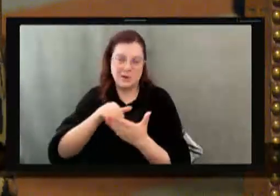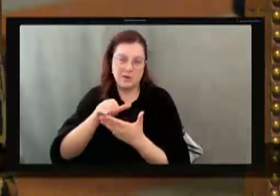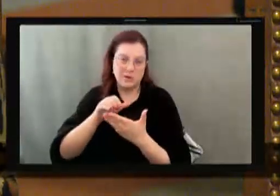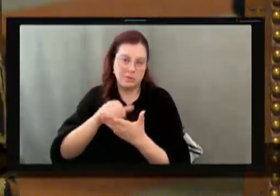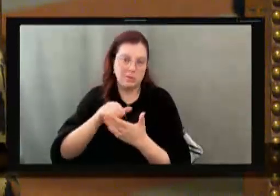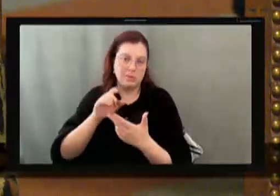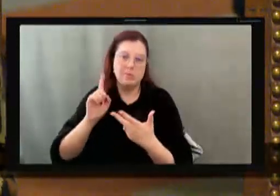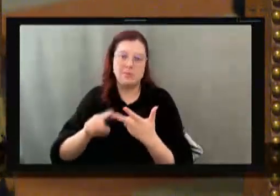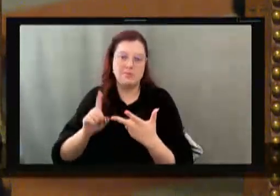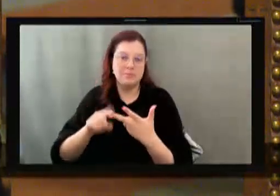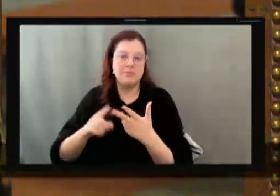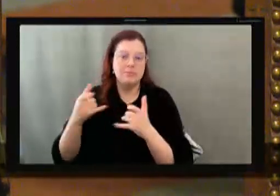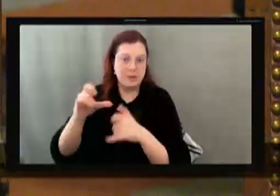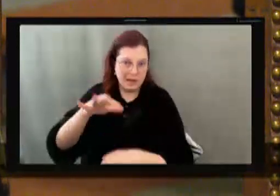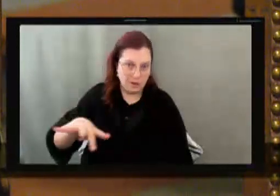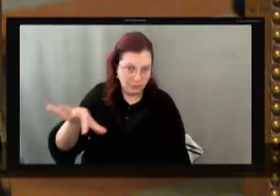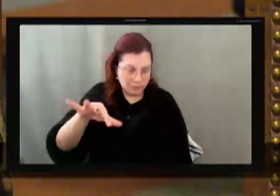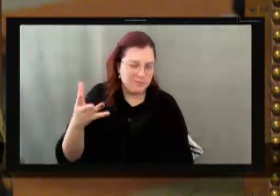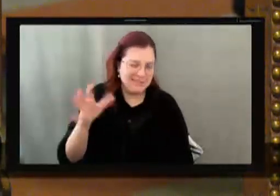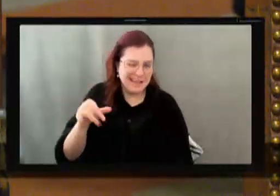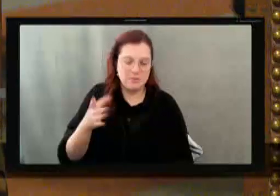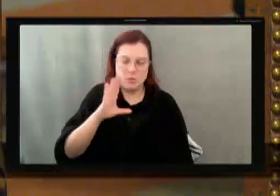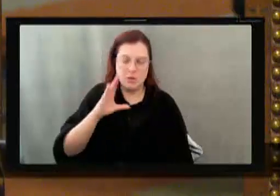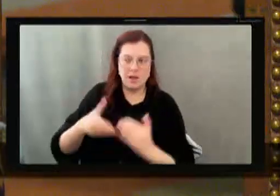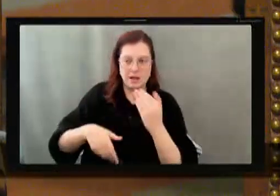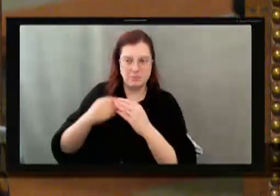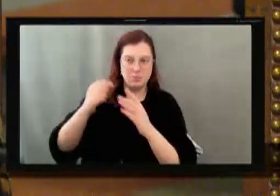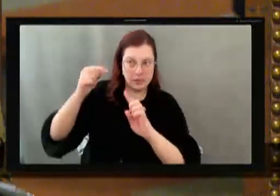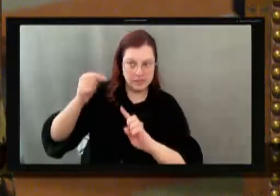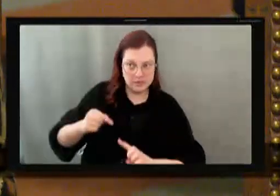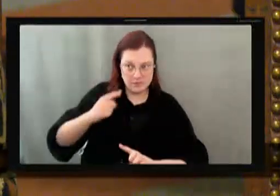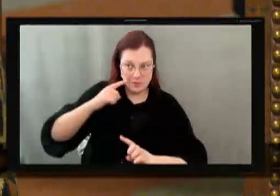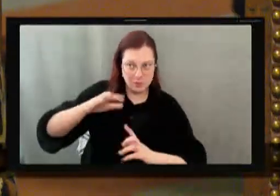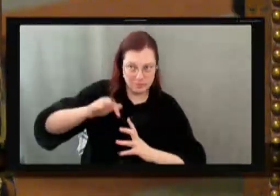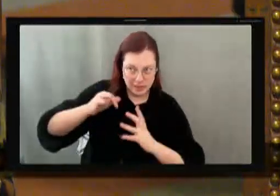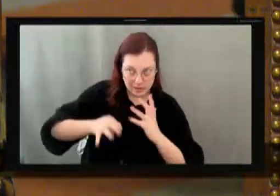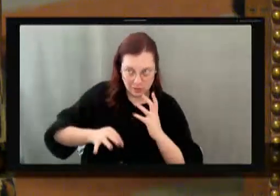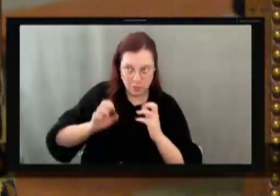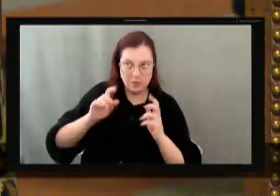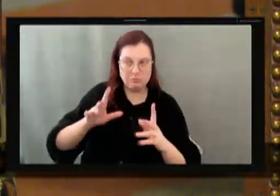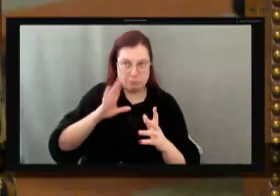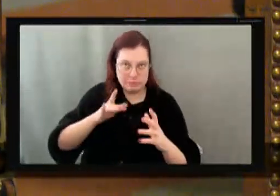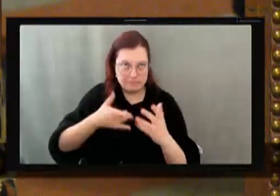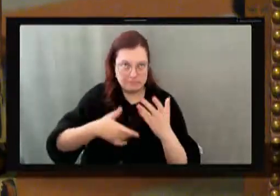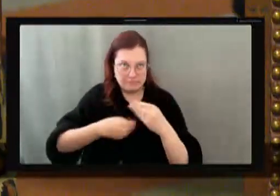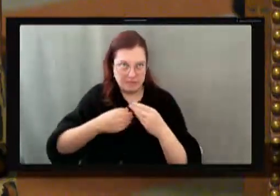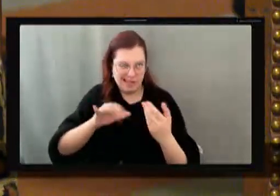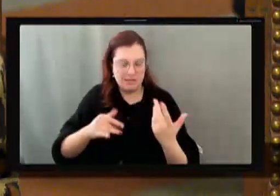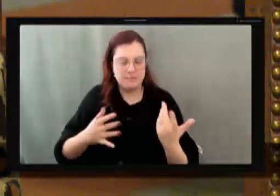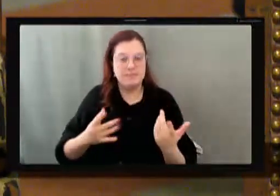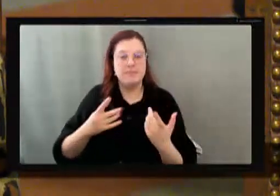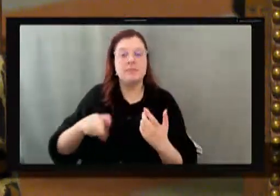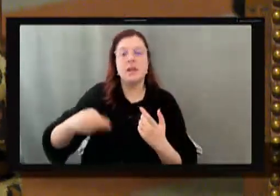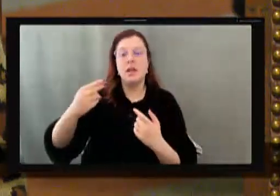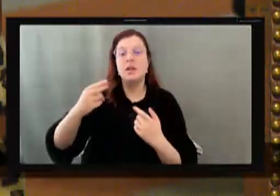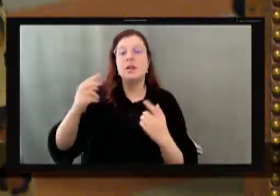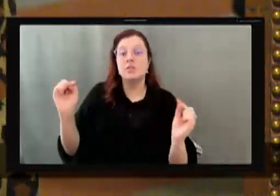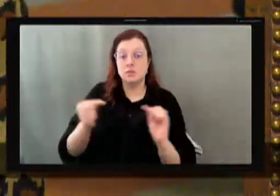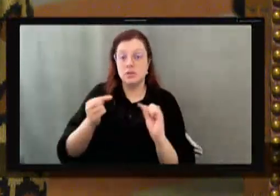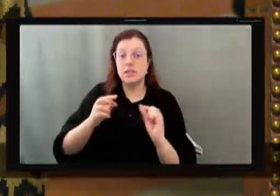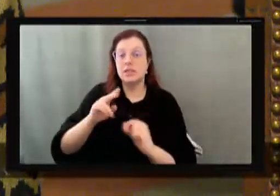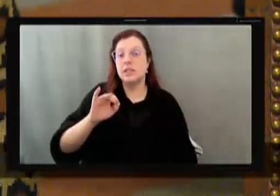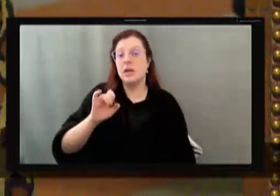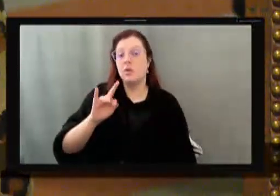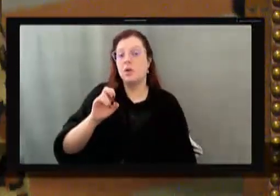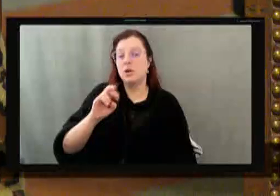adds points to the selection for traffic calming. Now for this project, our high injury network, which